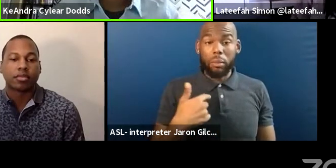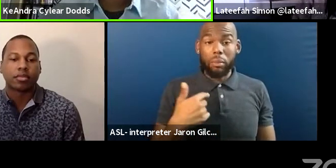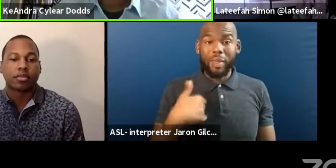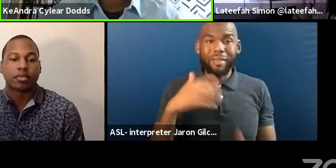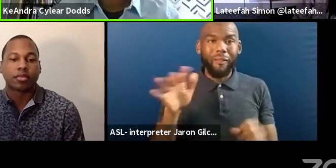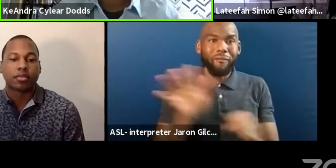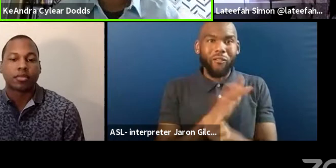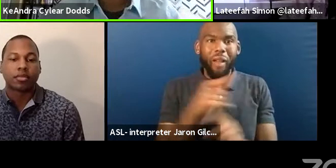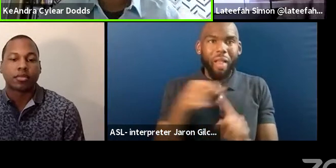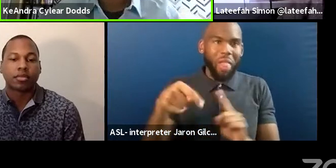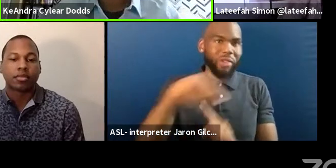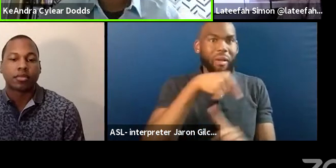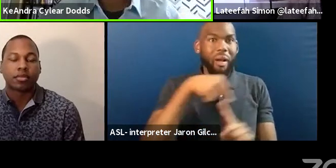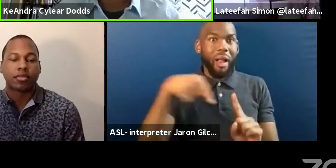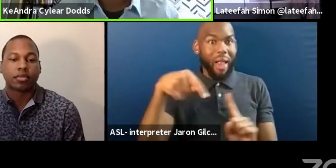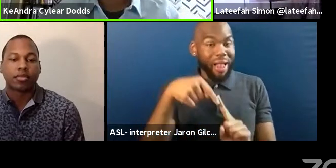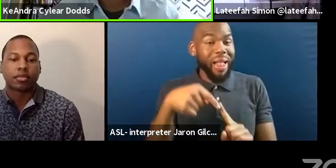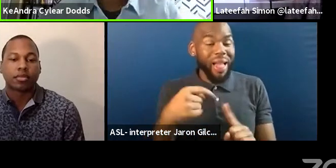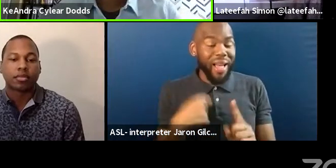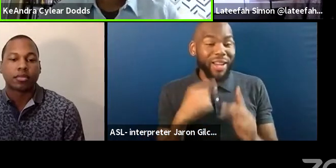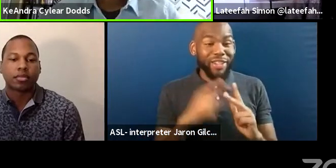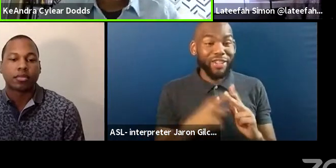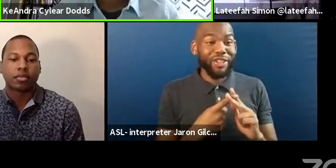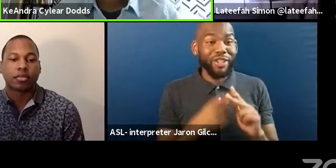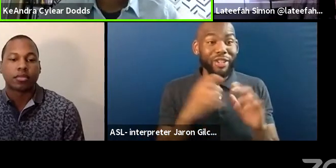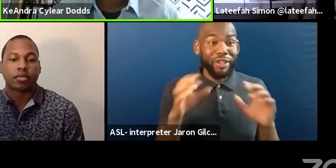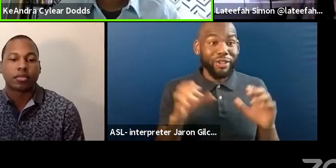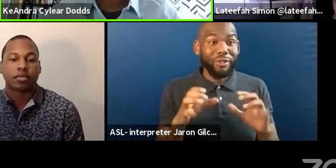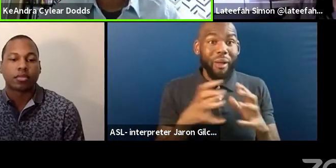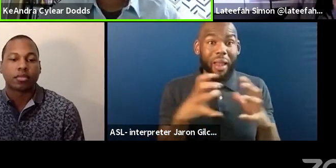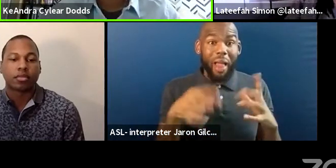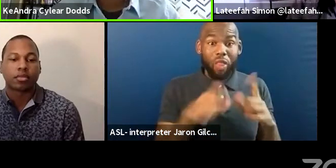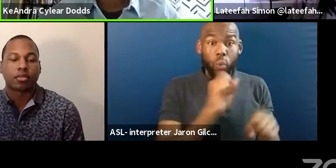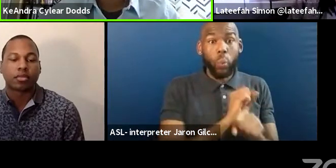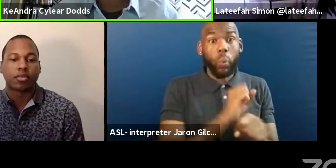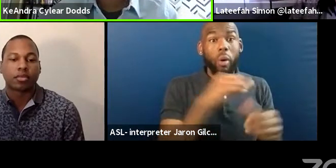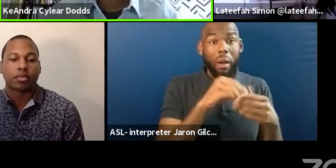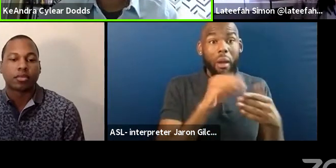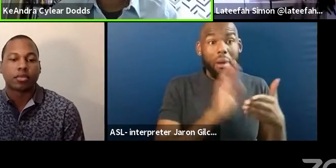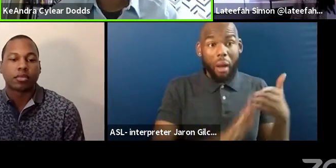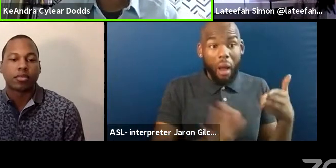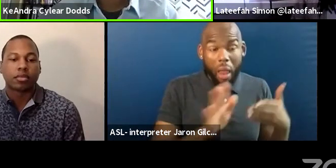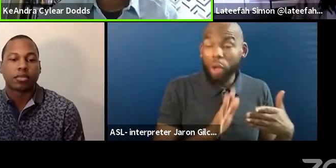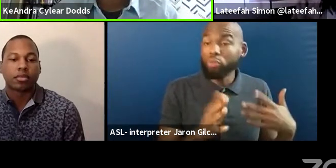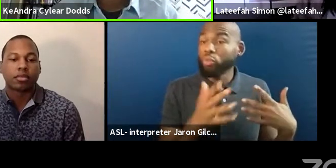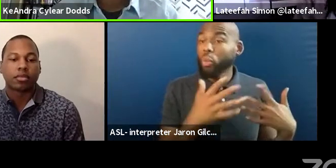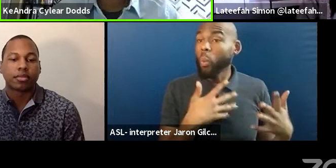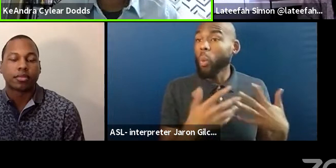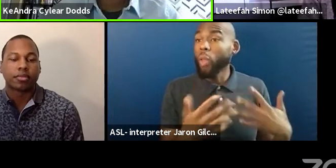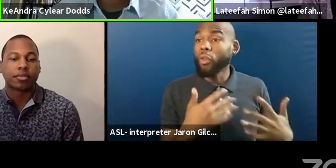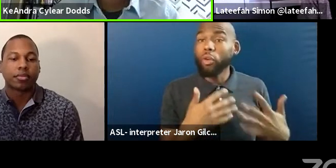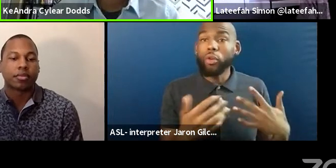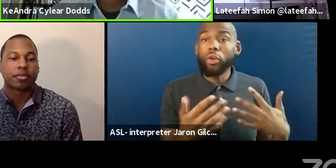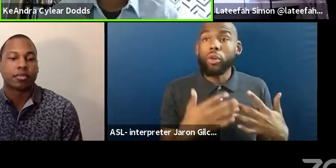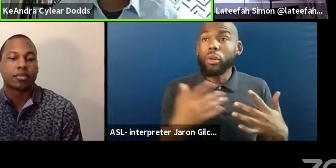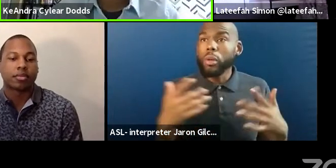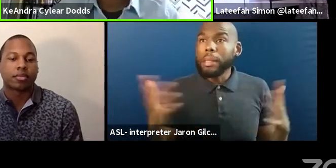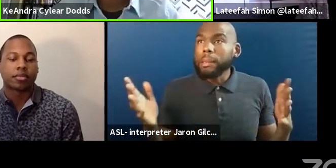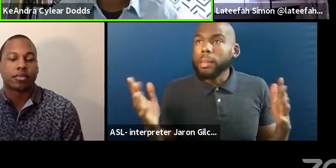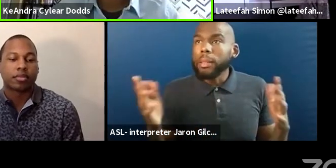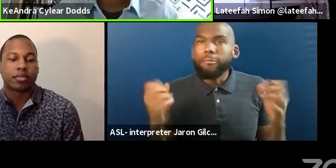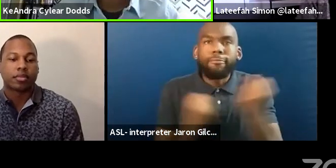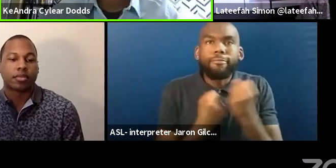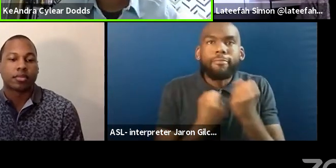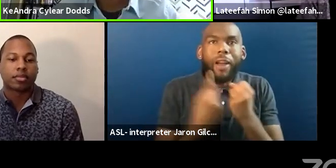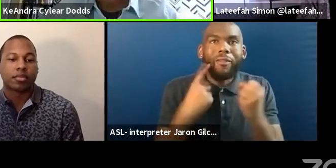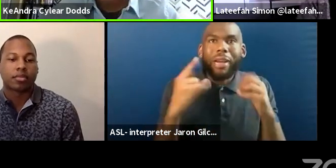circle. I started doing a lot of DEI work really when I was in college, whether it was, pushing for diversity and inclusion training